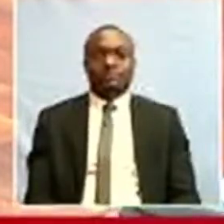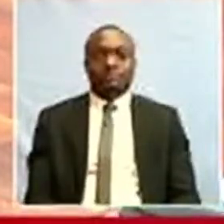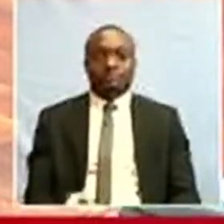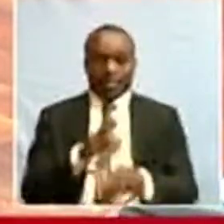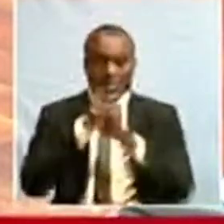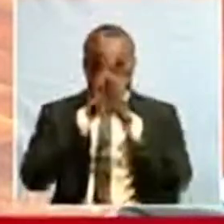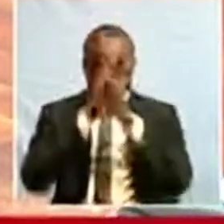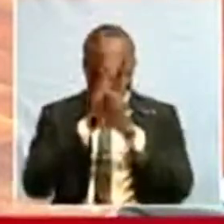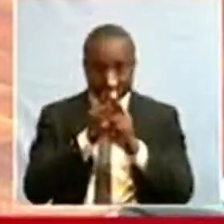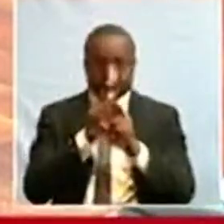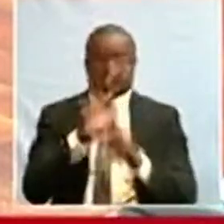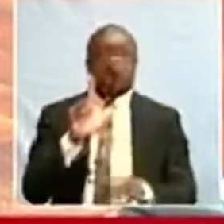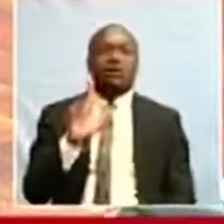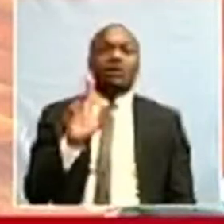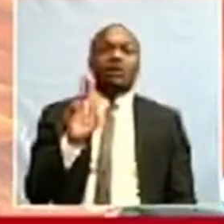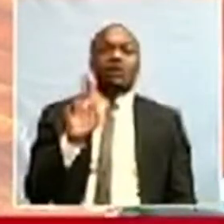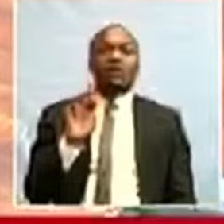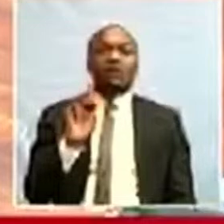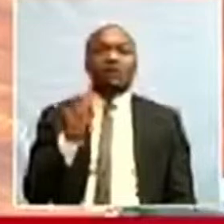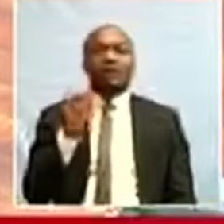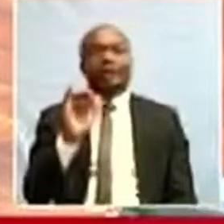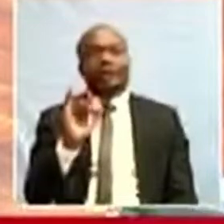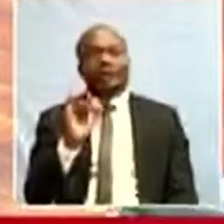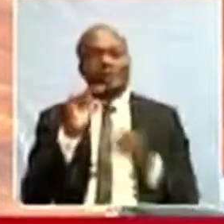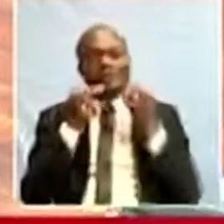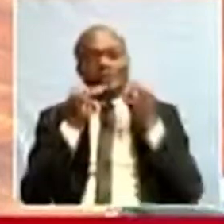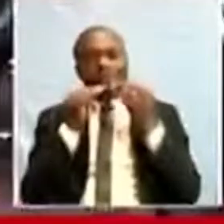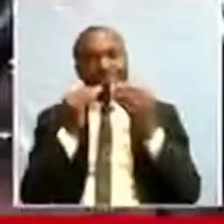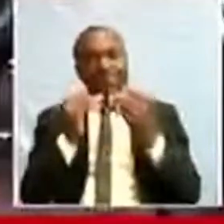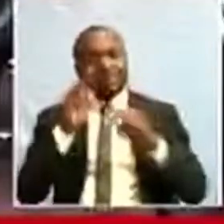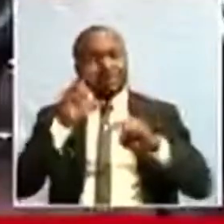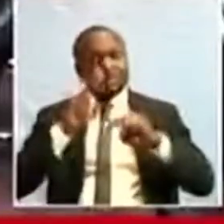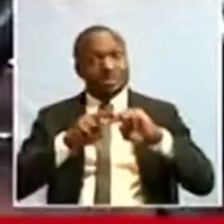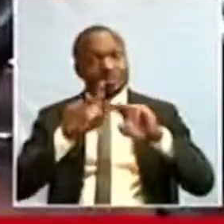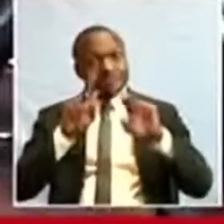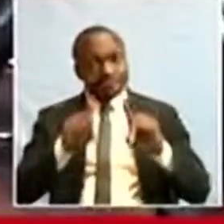Honorable Mai. Thank you, Madam Chairperson.